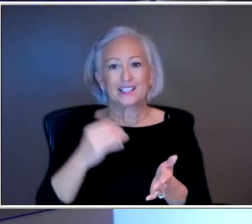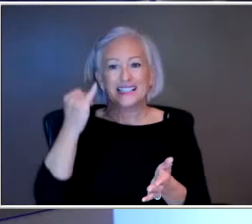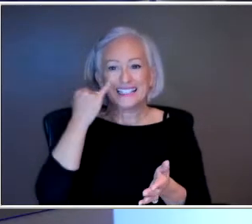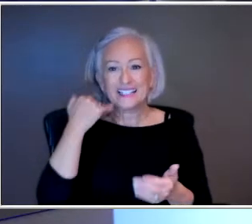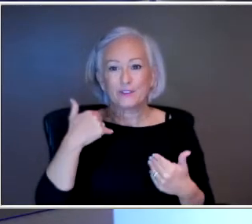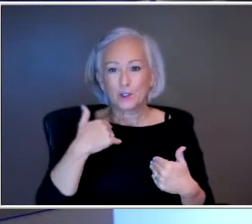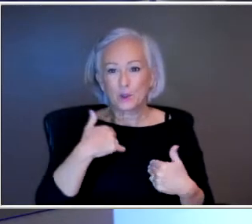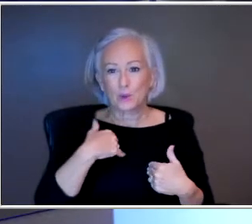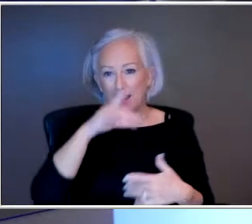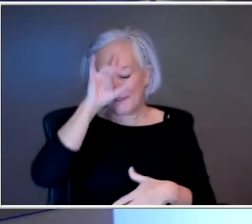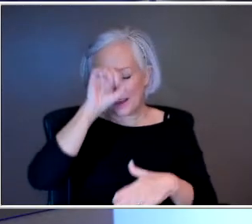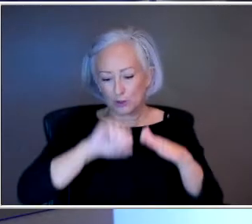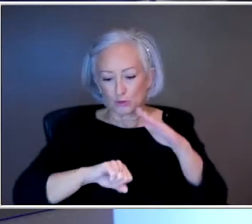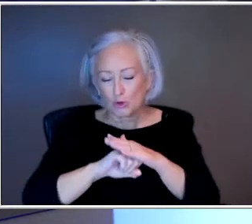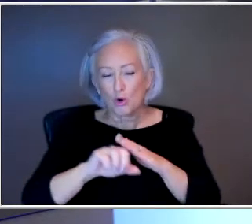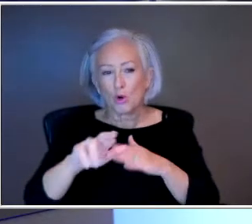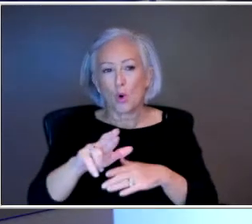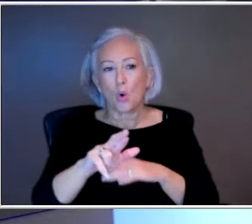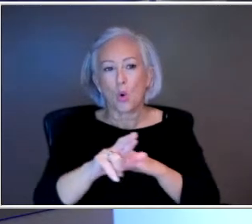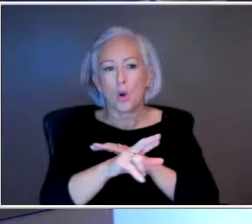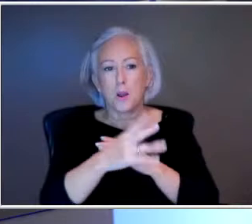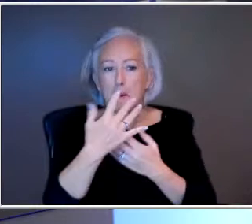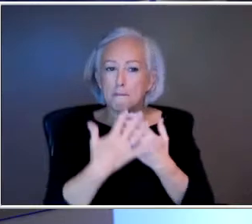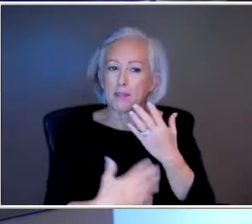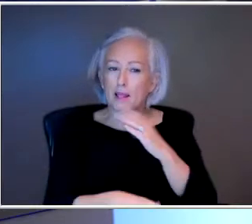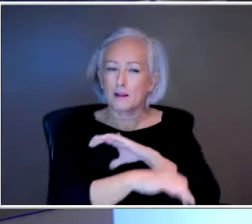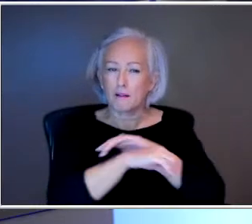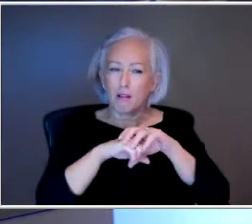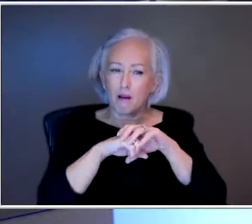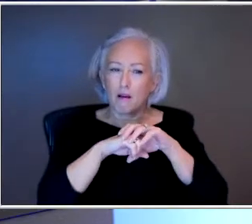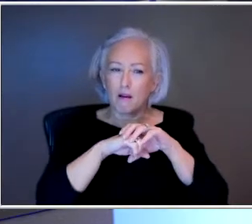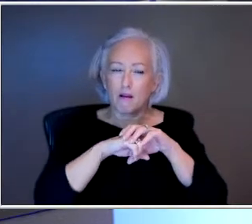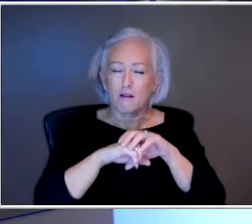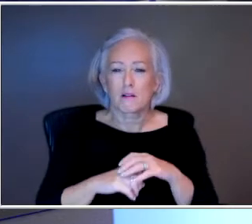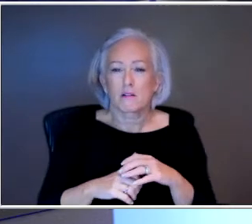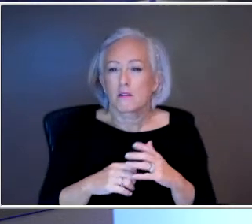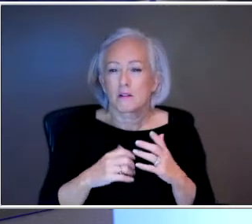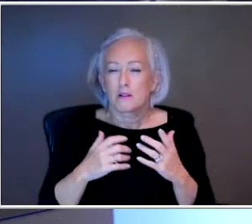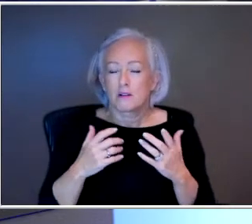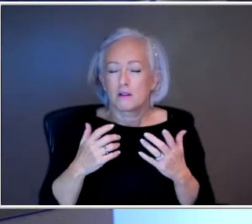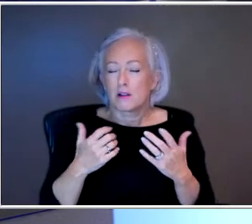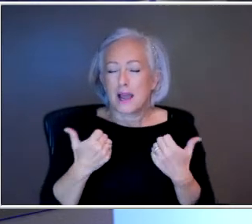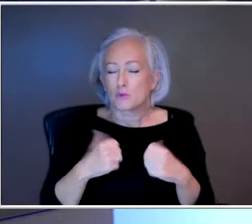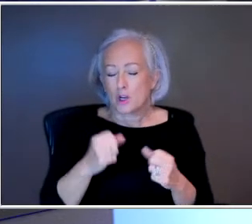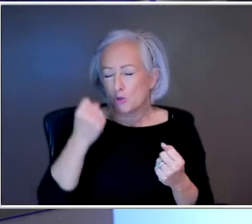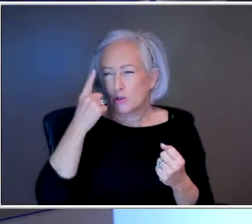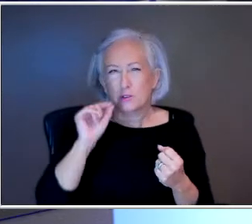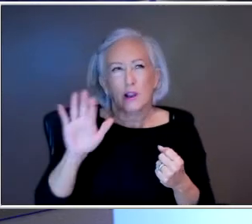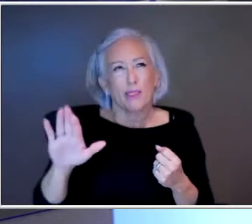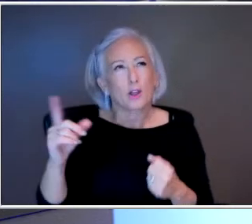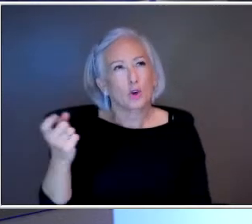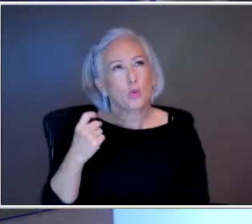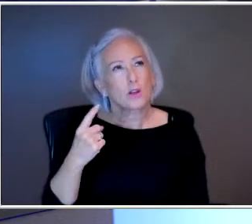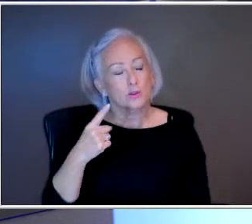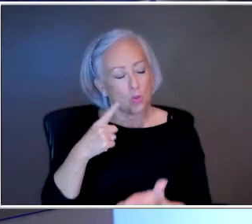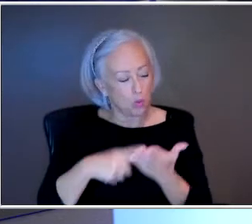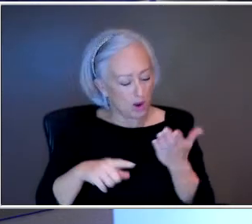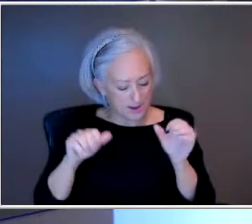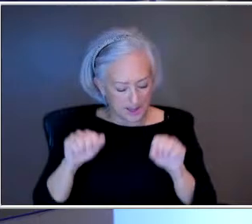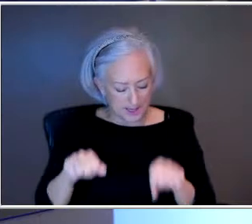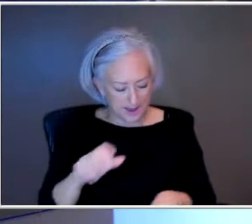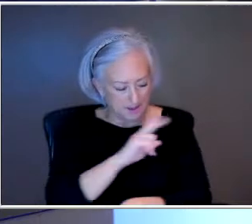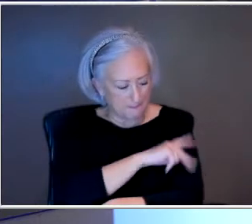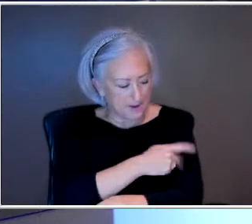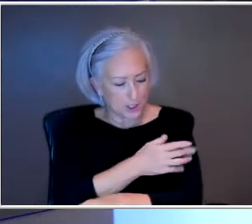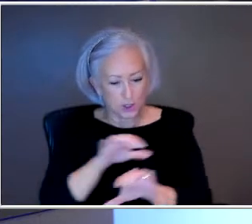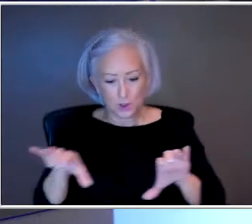like pre-care. Try to understand that question. What could patients do before seeing a doctor if you're having